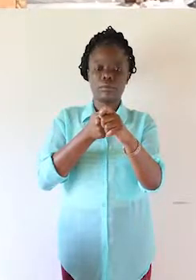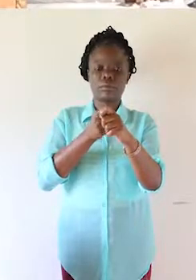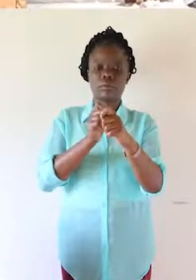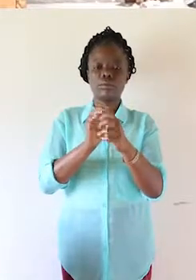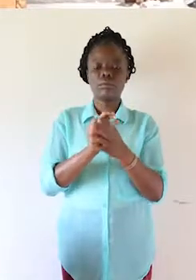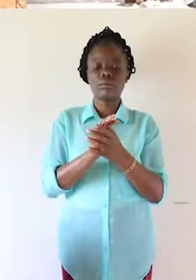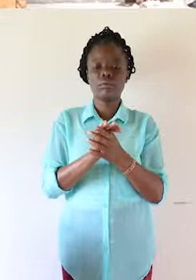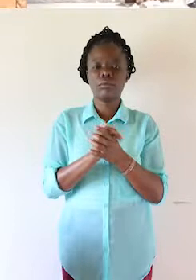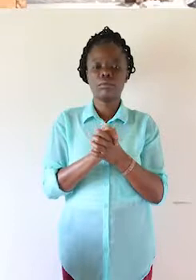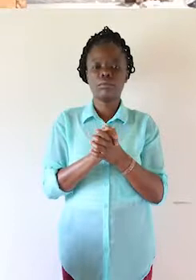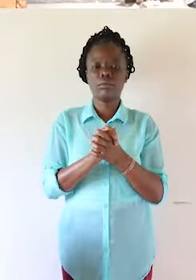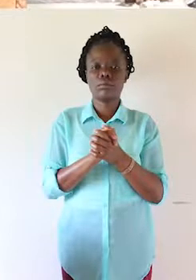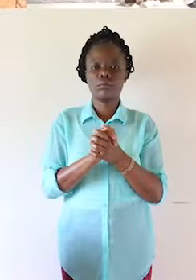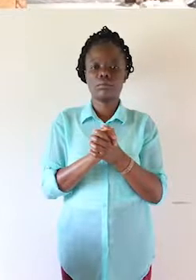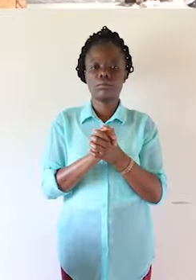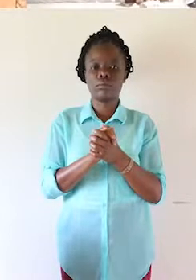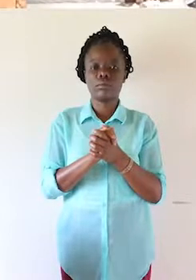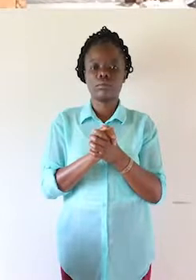yes, you now nail.